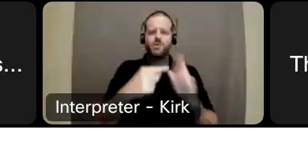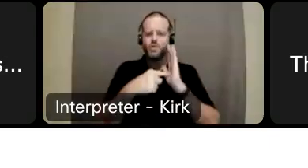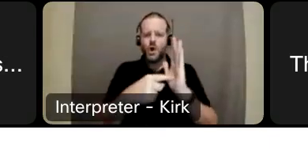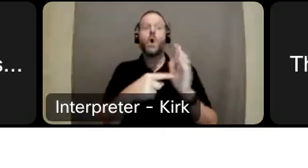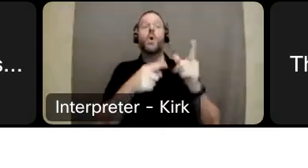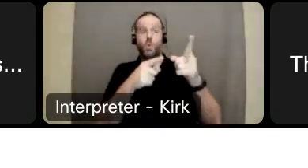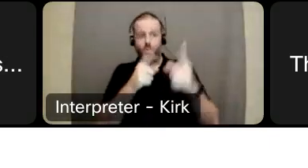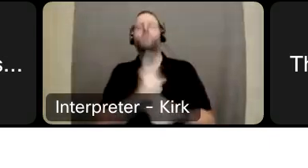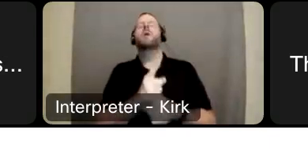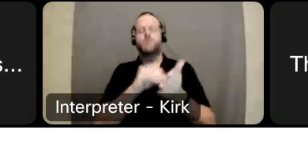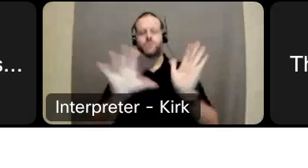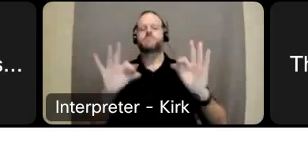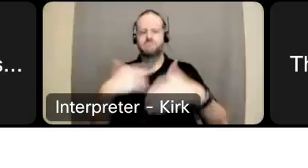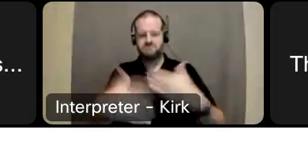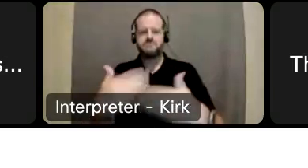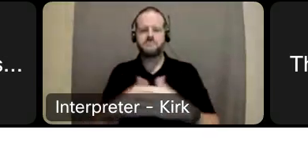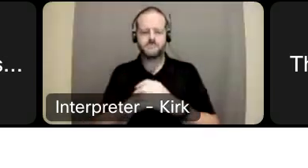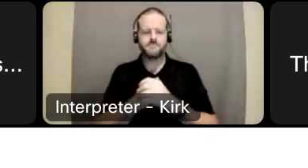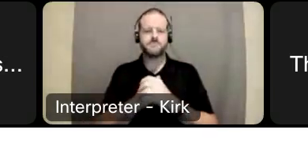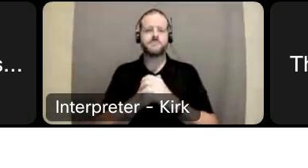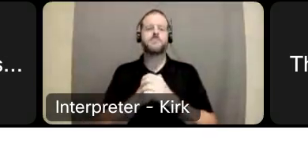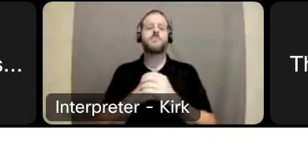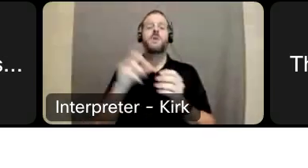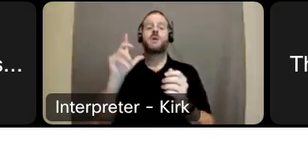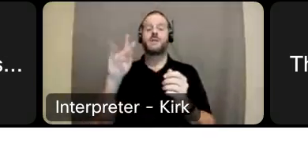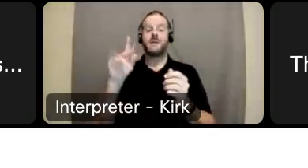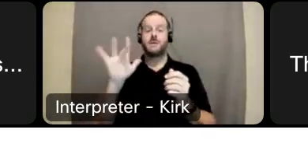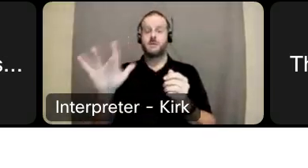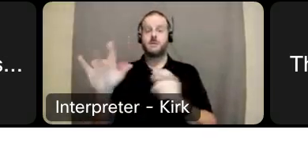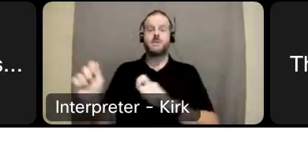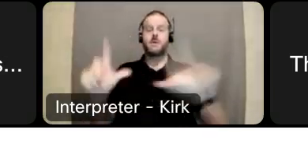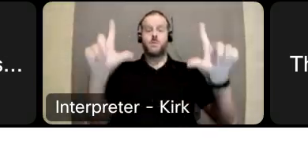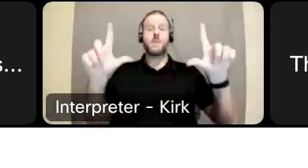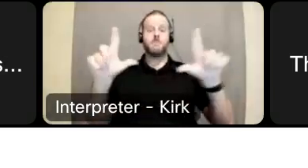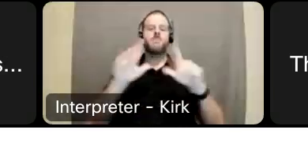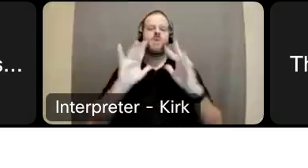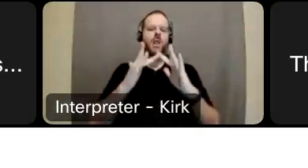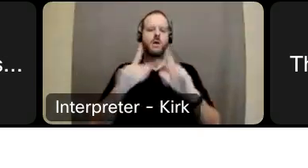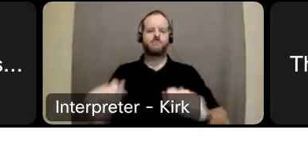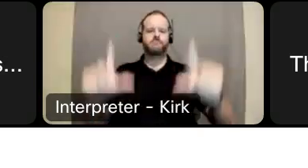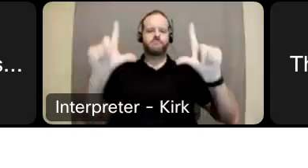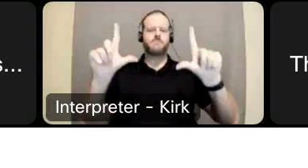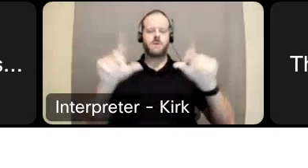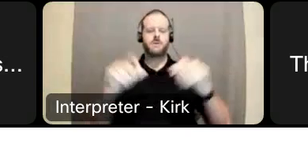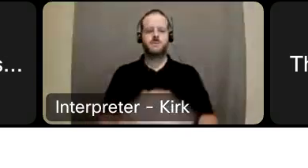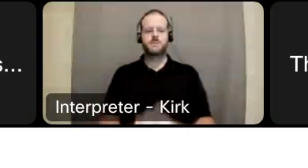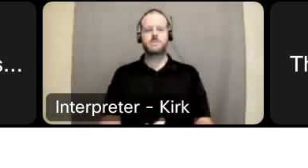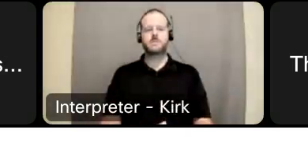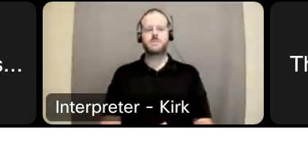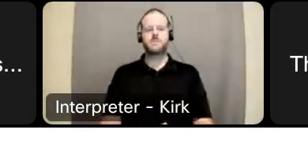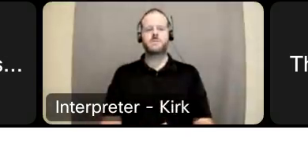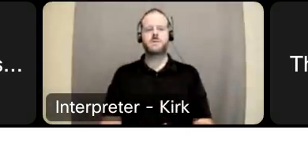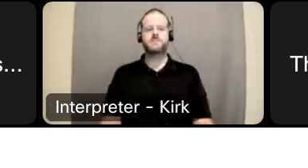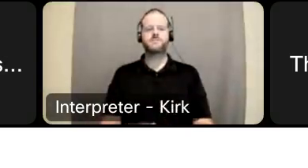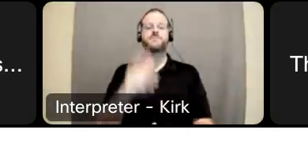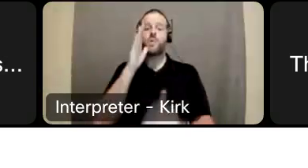Each of these student links, once you click on that link, it opens it up in your browser. You'll be prompted for